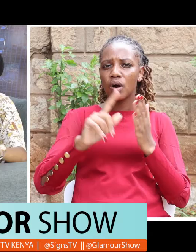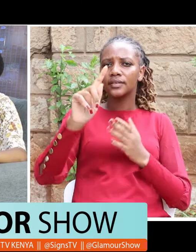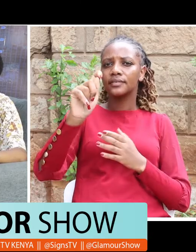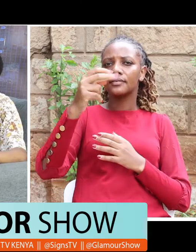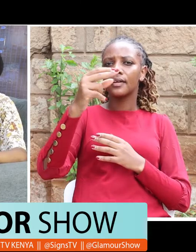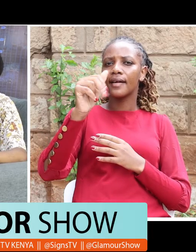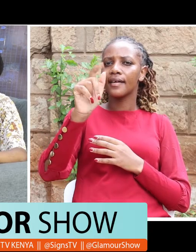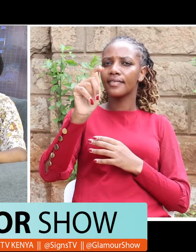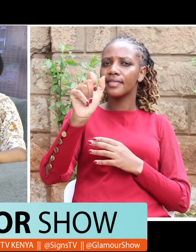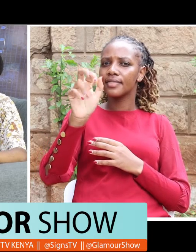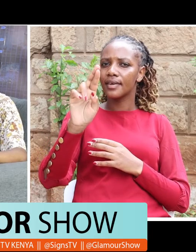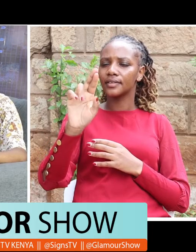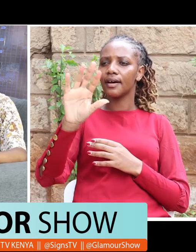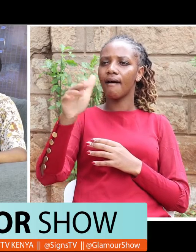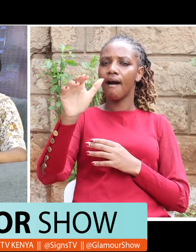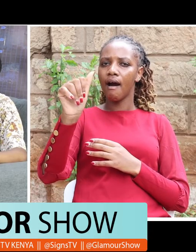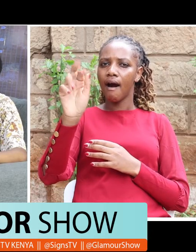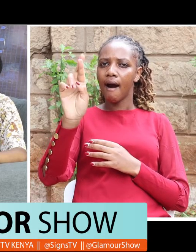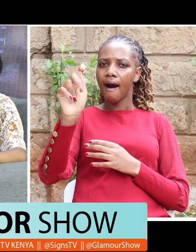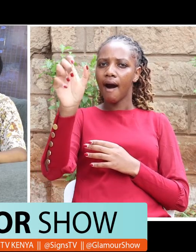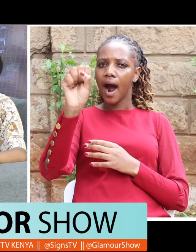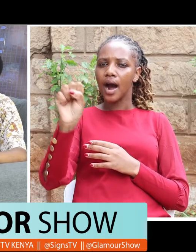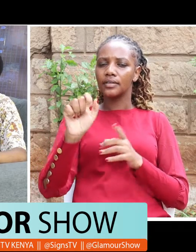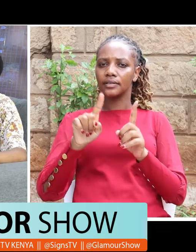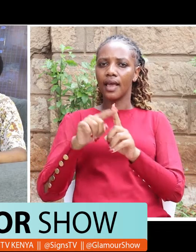theater arts and film studies.